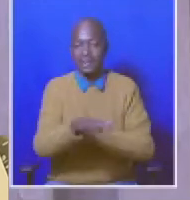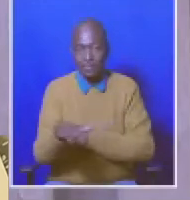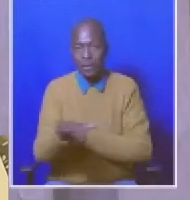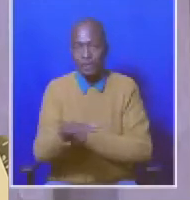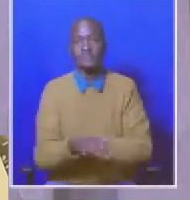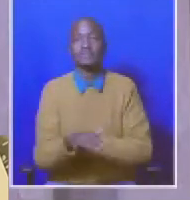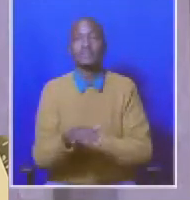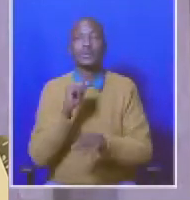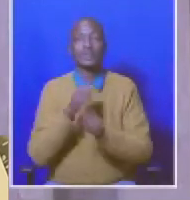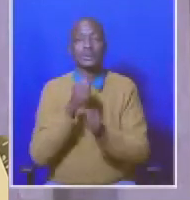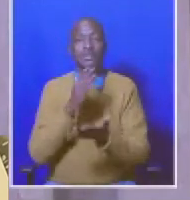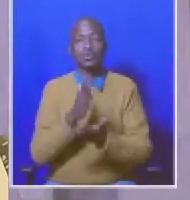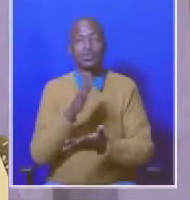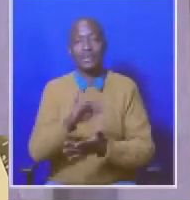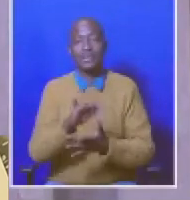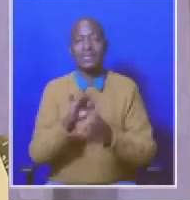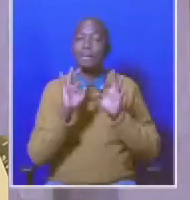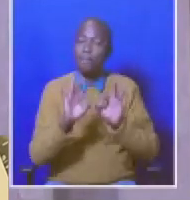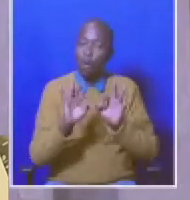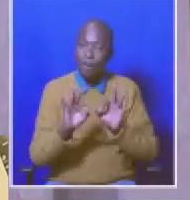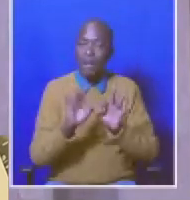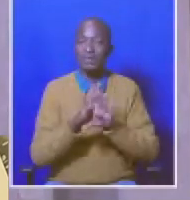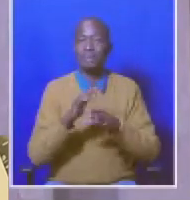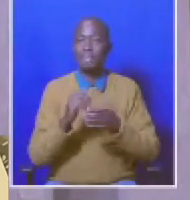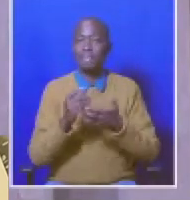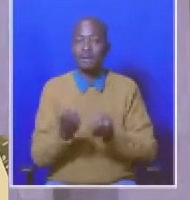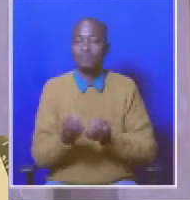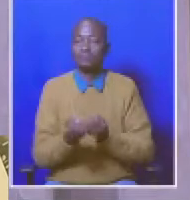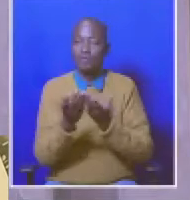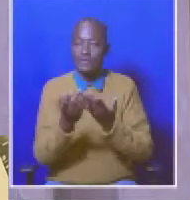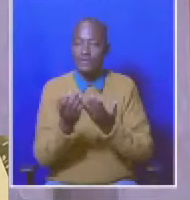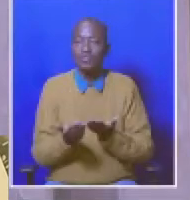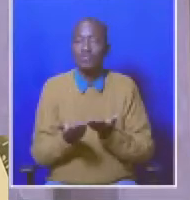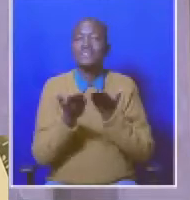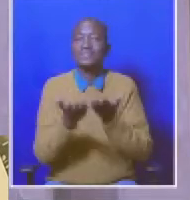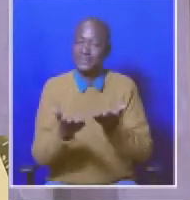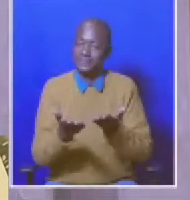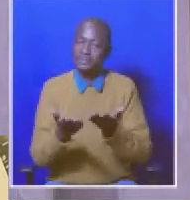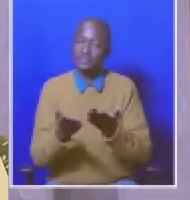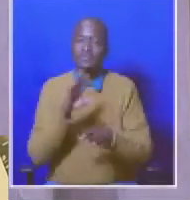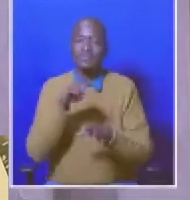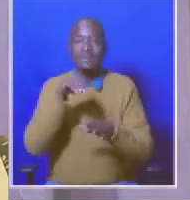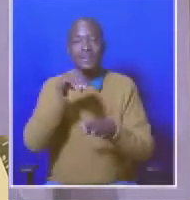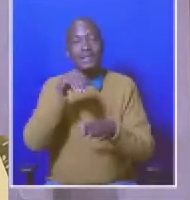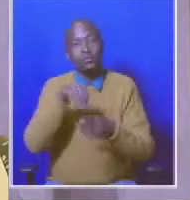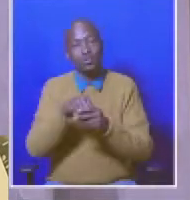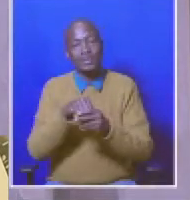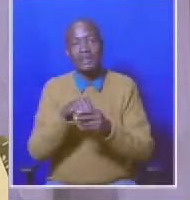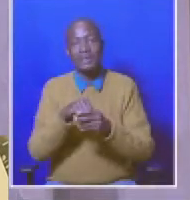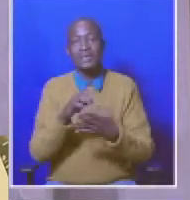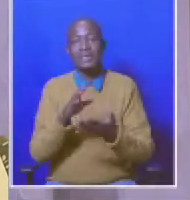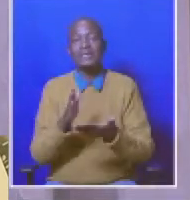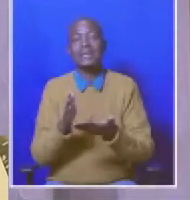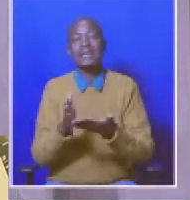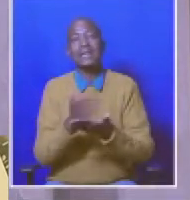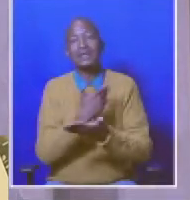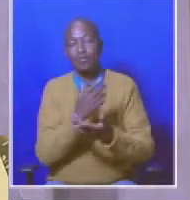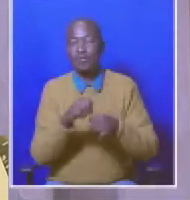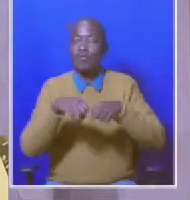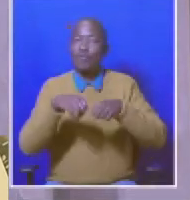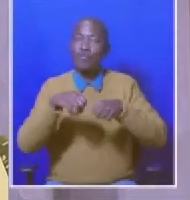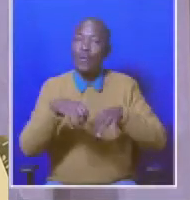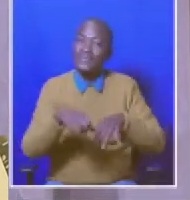there's a proper provision of services, including the removal of of